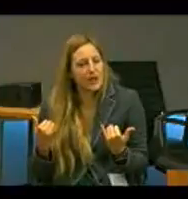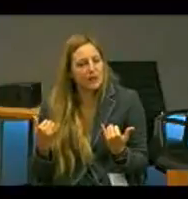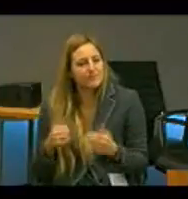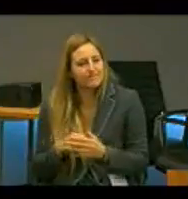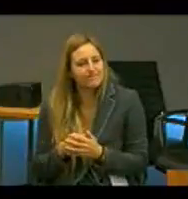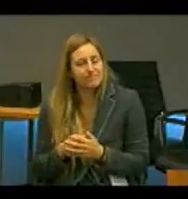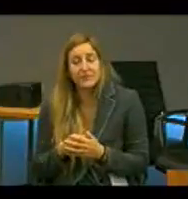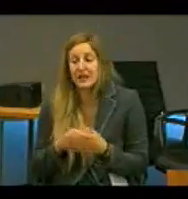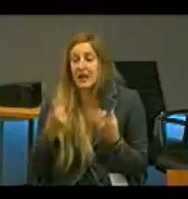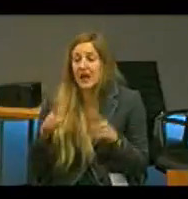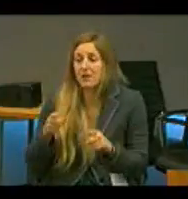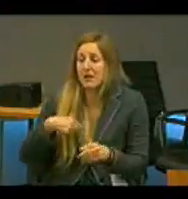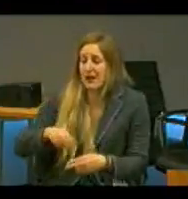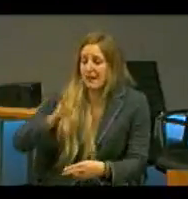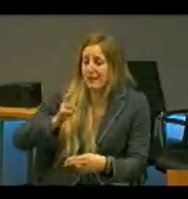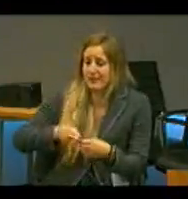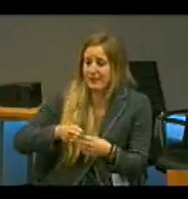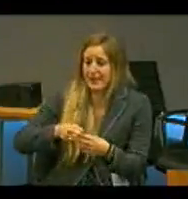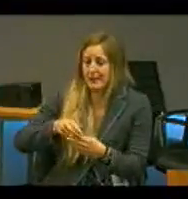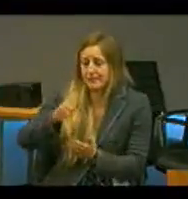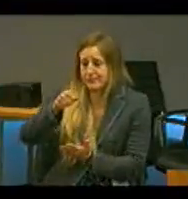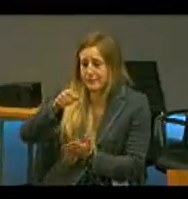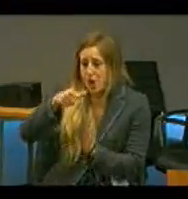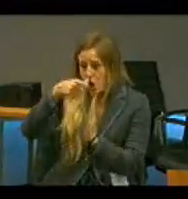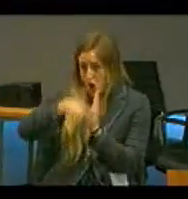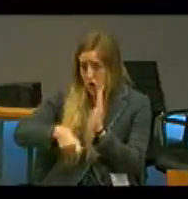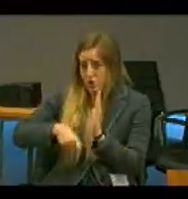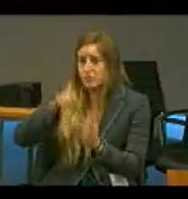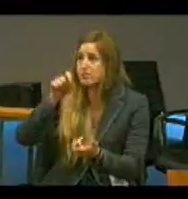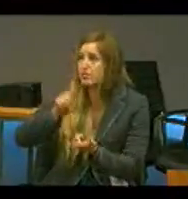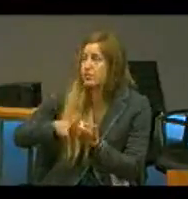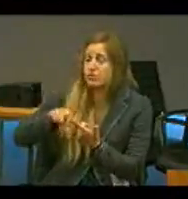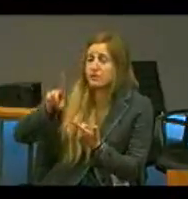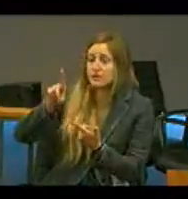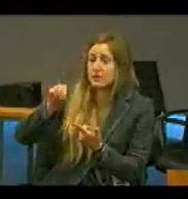I cite a letter to the Department of Education and the Departments of